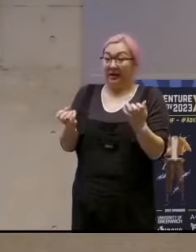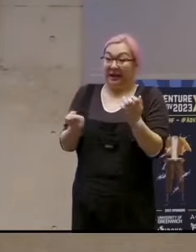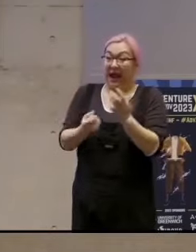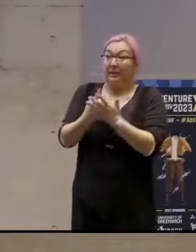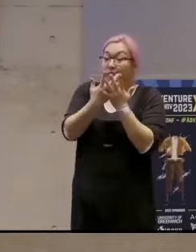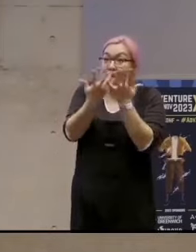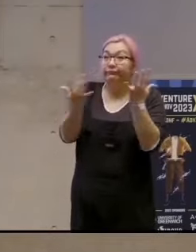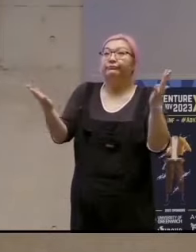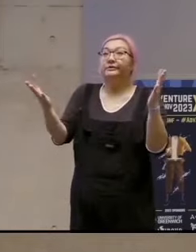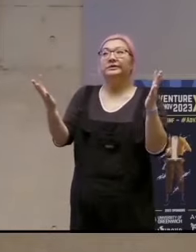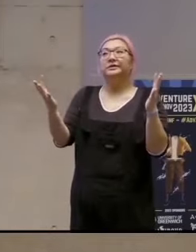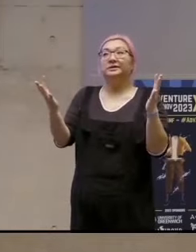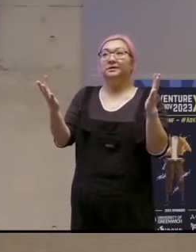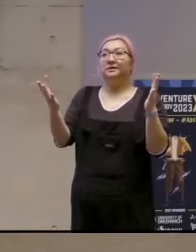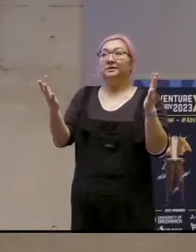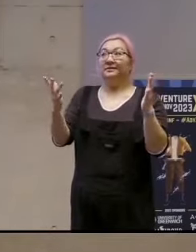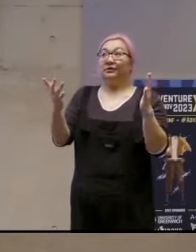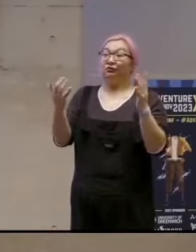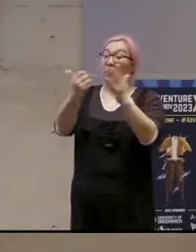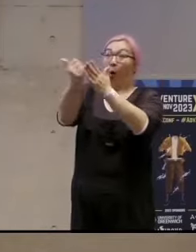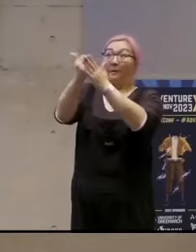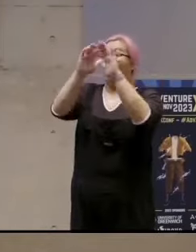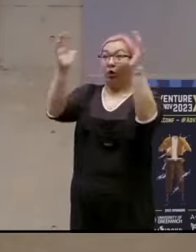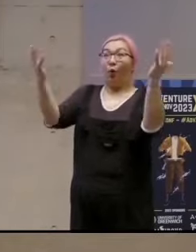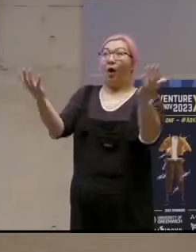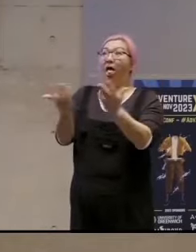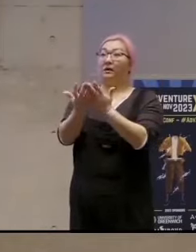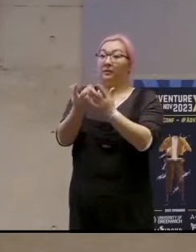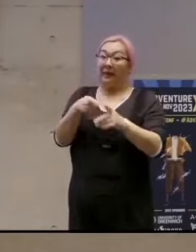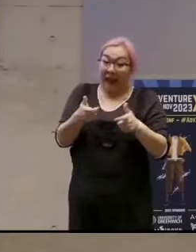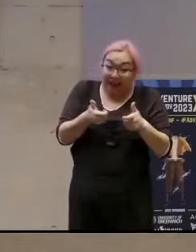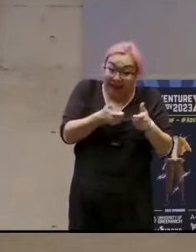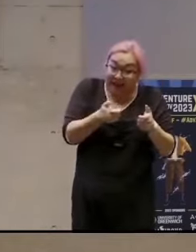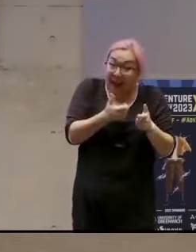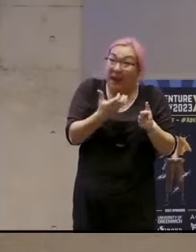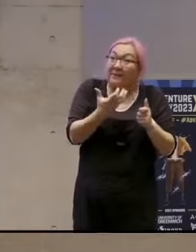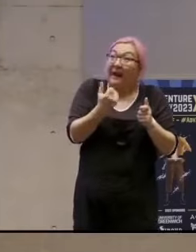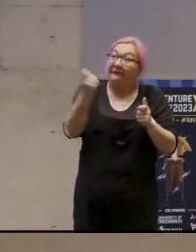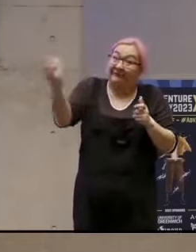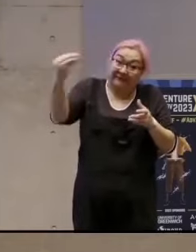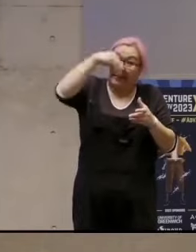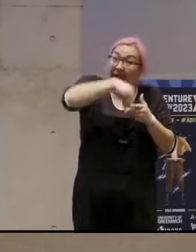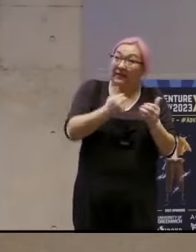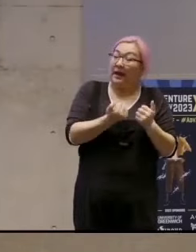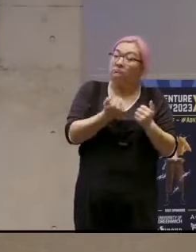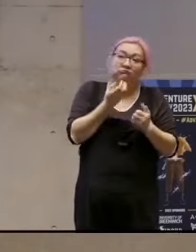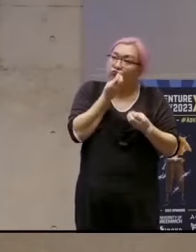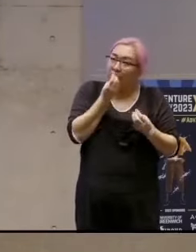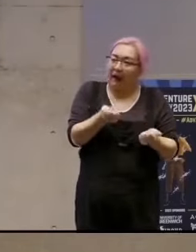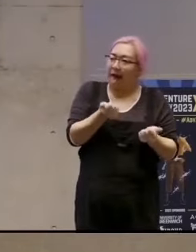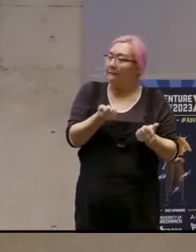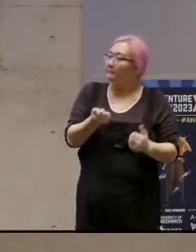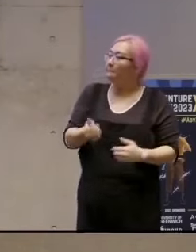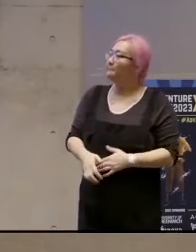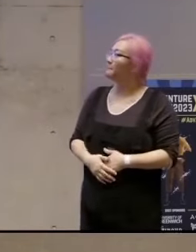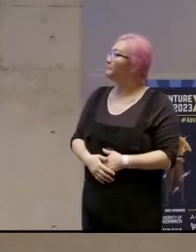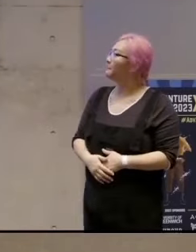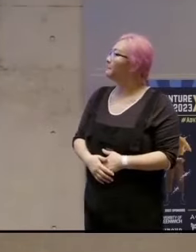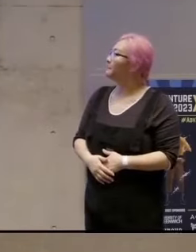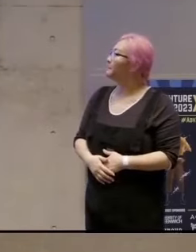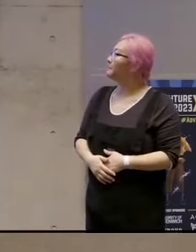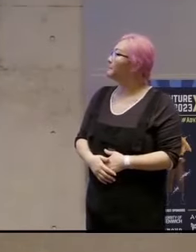isn't represented in games. And then lastly, the idea was just perfectly suited to the medium.